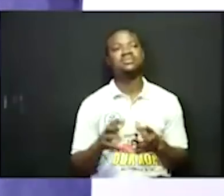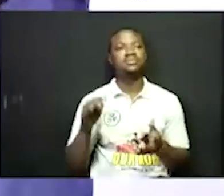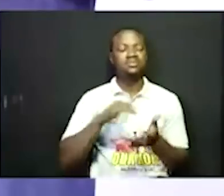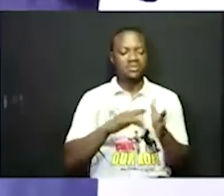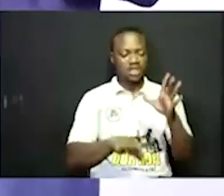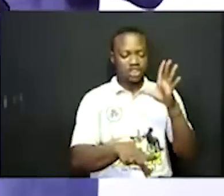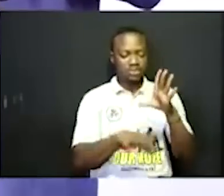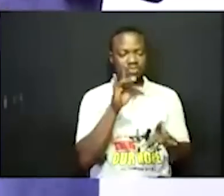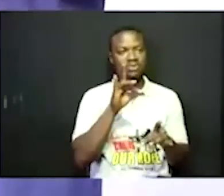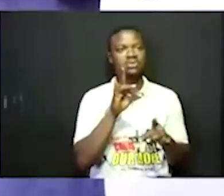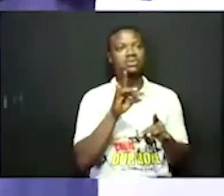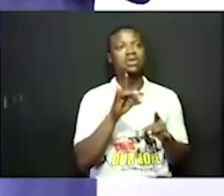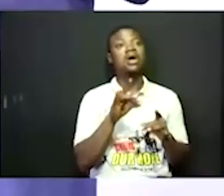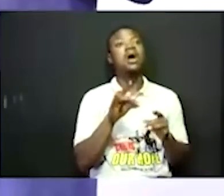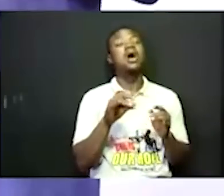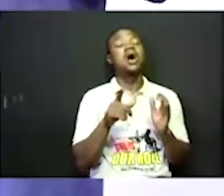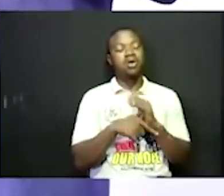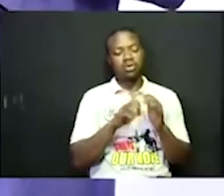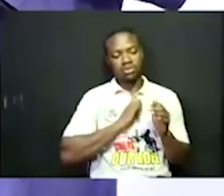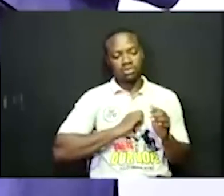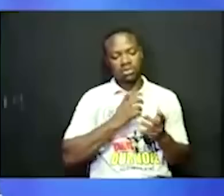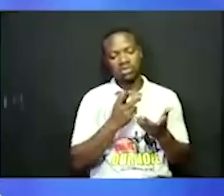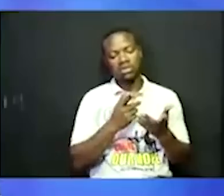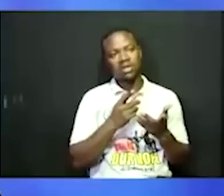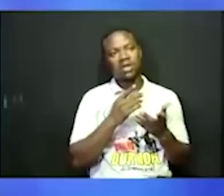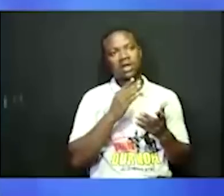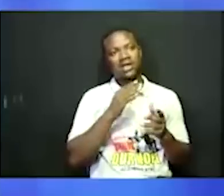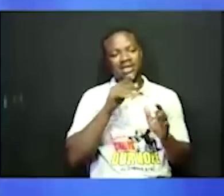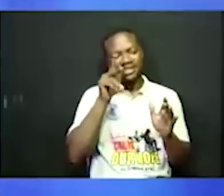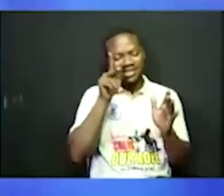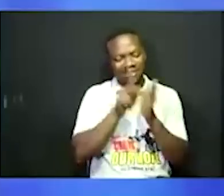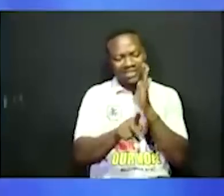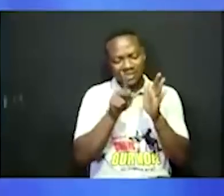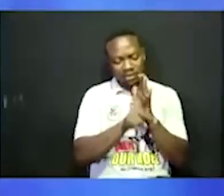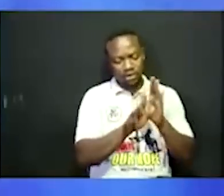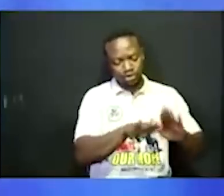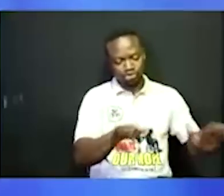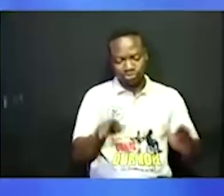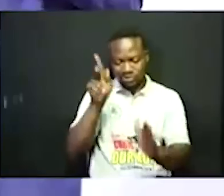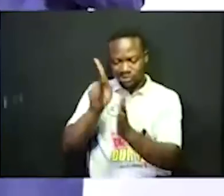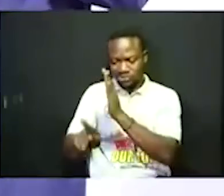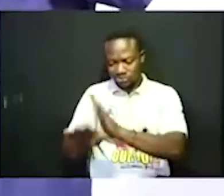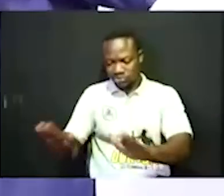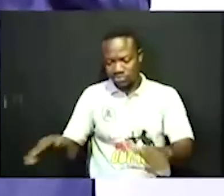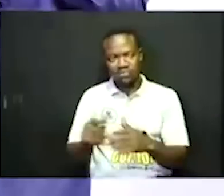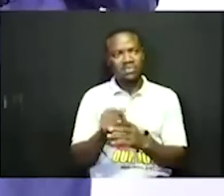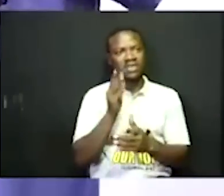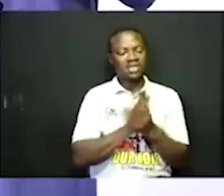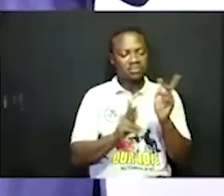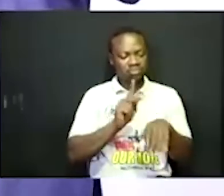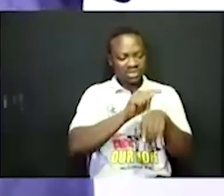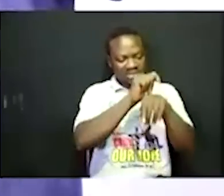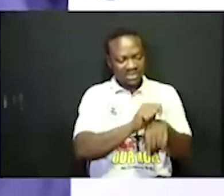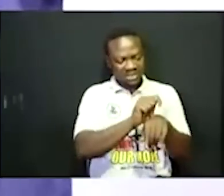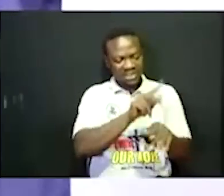Nipebiwa odi sika odi nipa eyimusuo. Children killing children. Na ye wo mofra krampo a wotimi kum